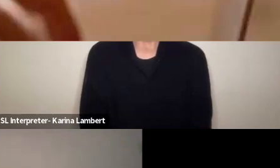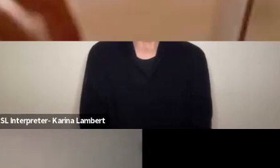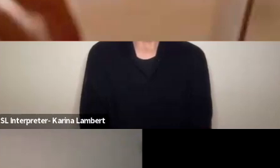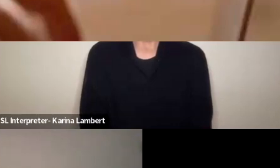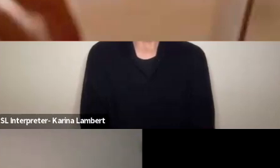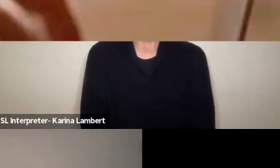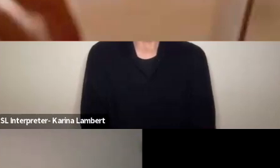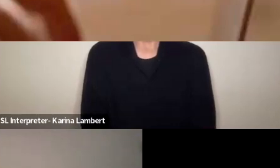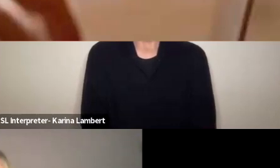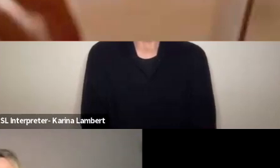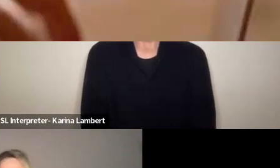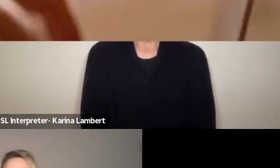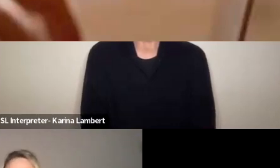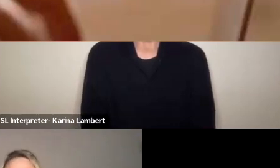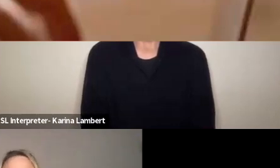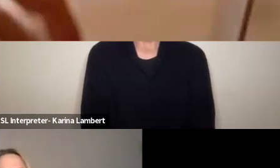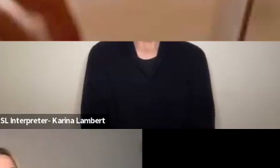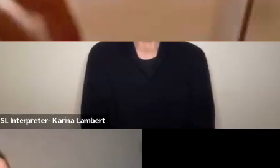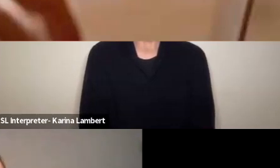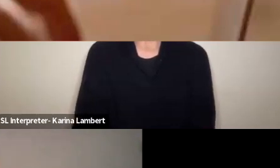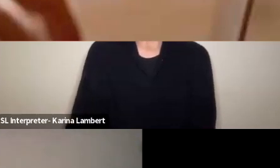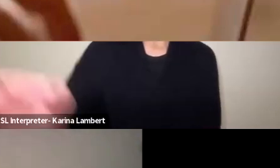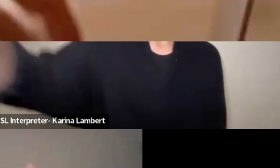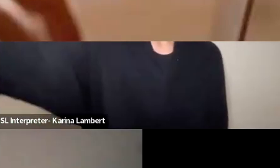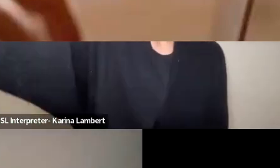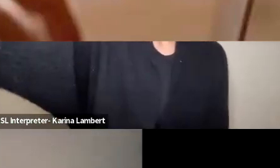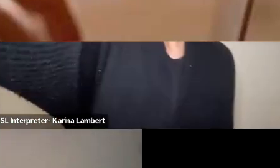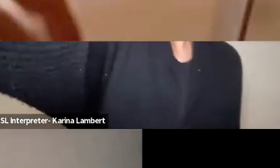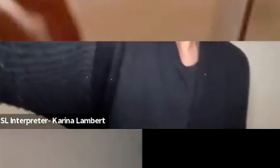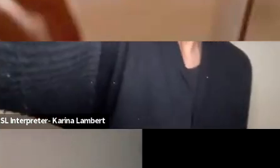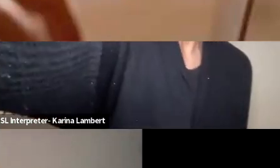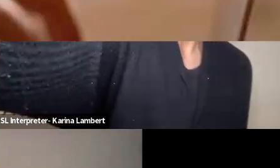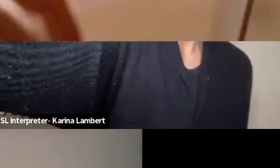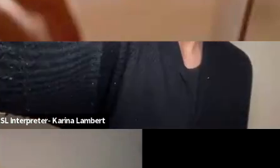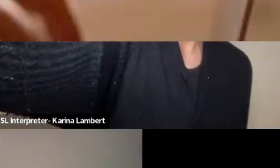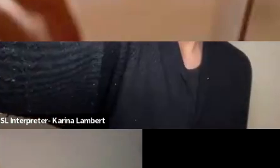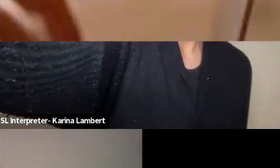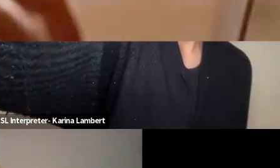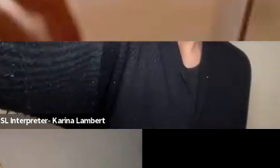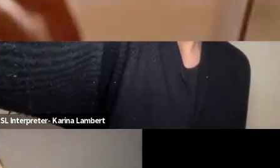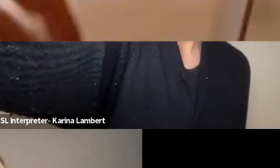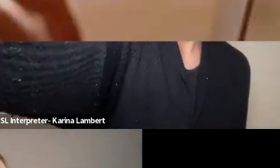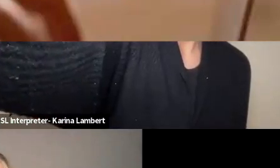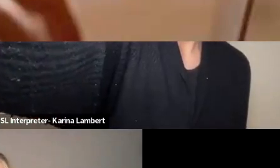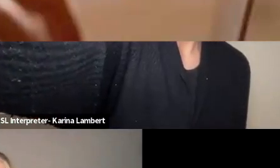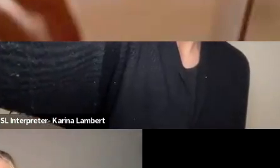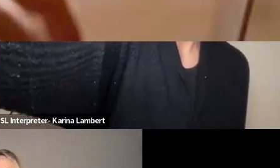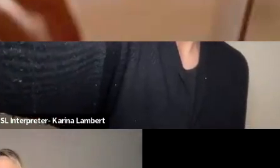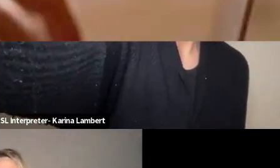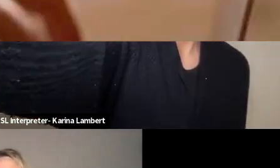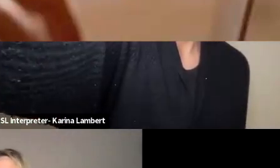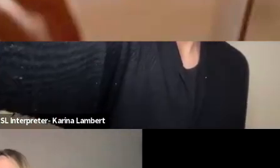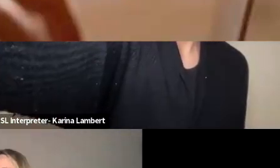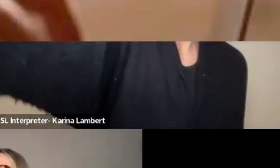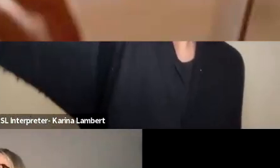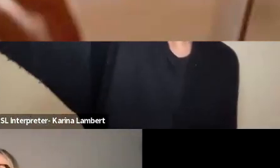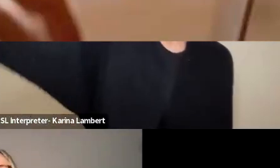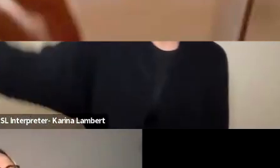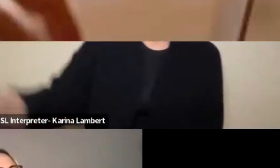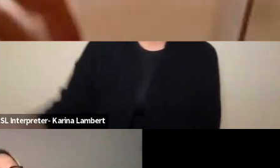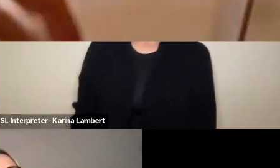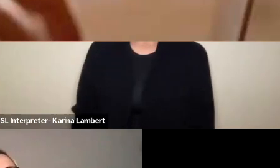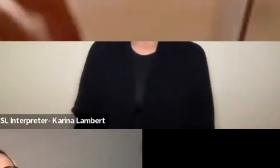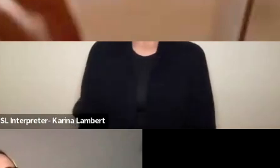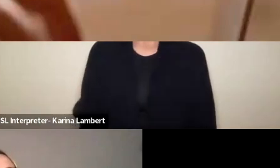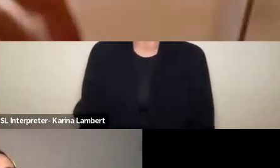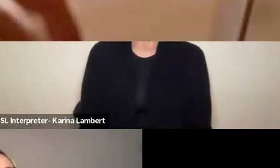account, she would be over-resourced and could be in jeopardy of losing her benefits. So I'm able to automatically just transfer those